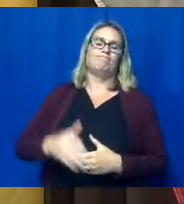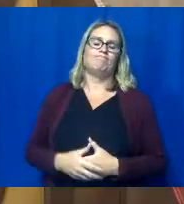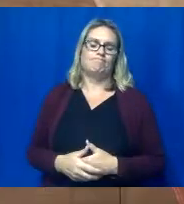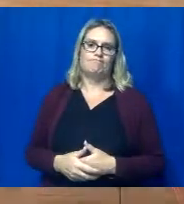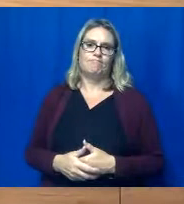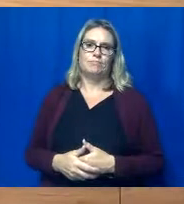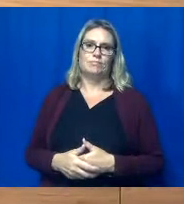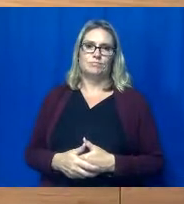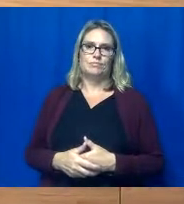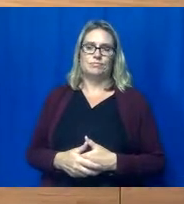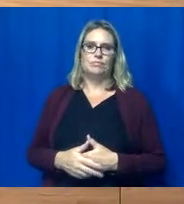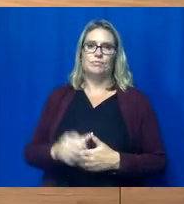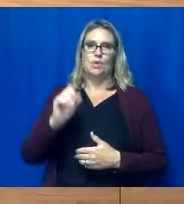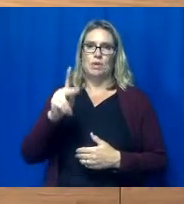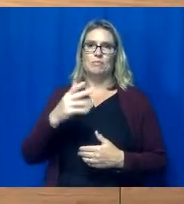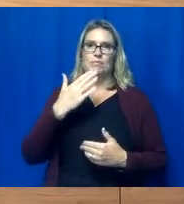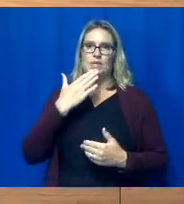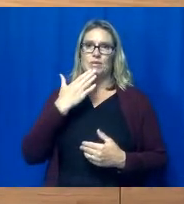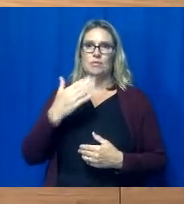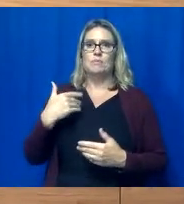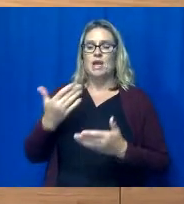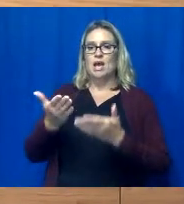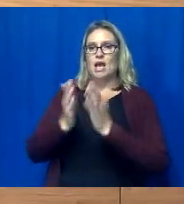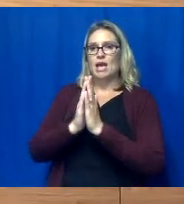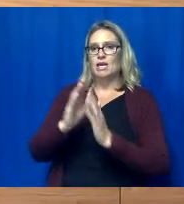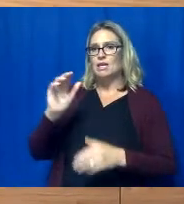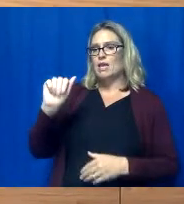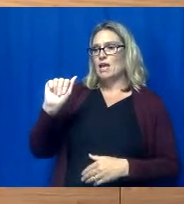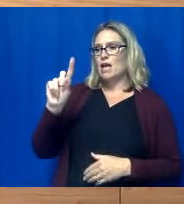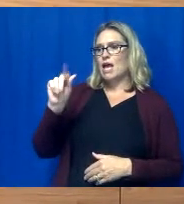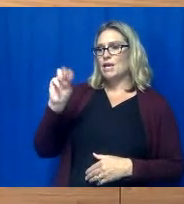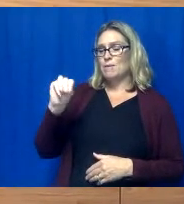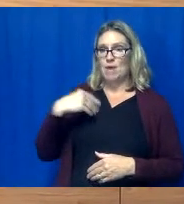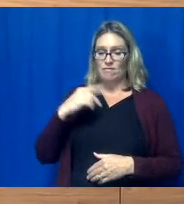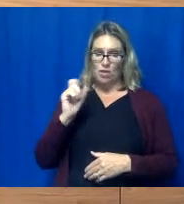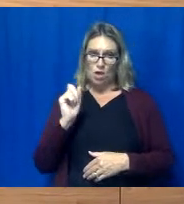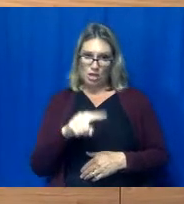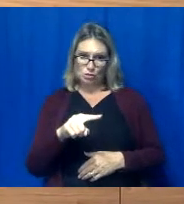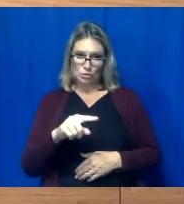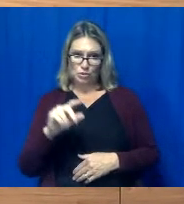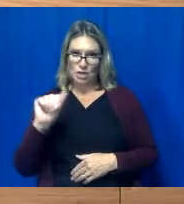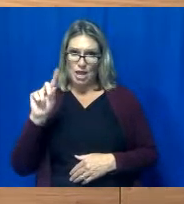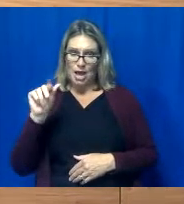to ask Adam Heuris for Brunswick News. Do you have a question?